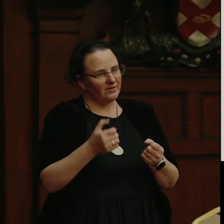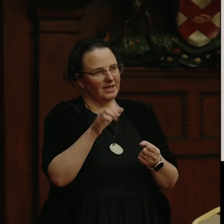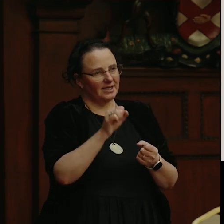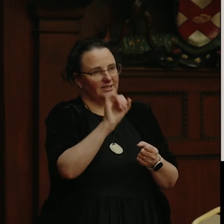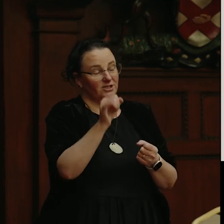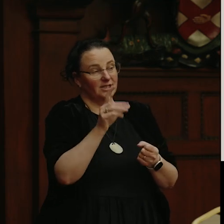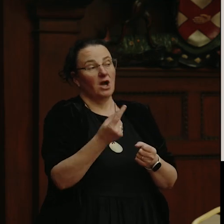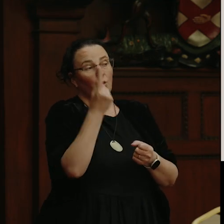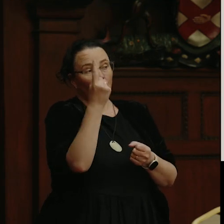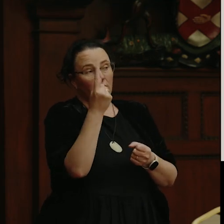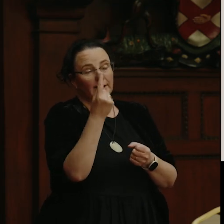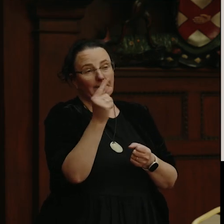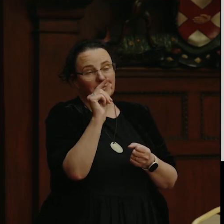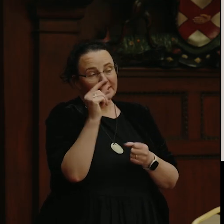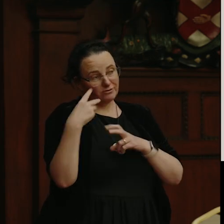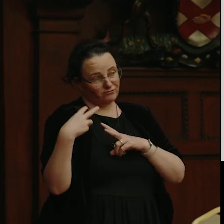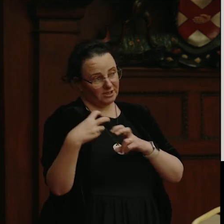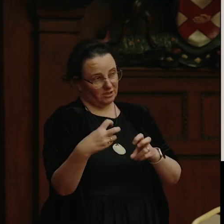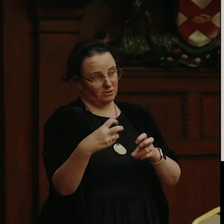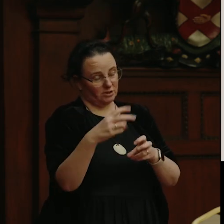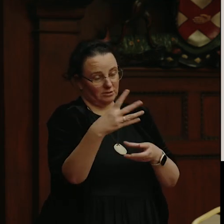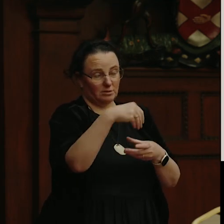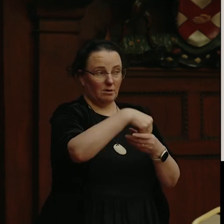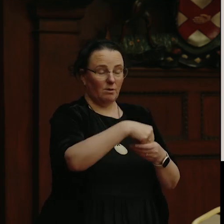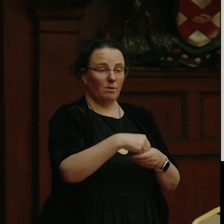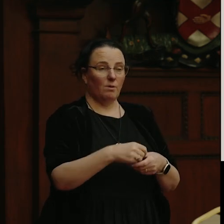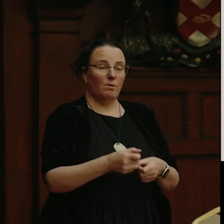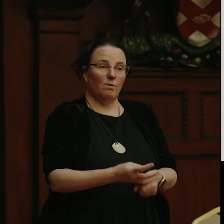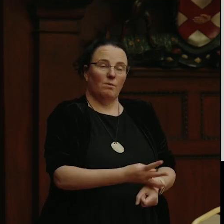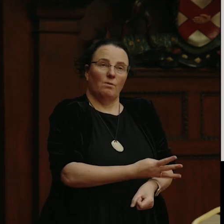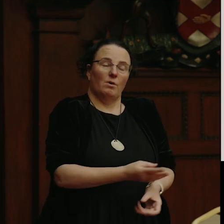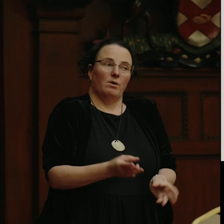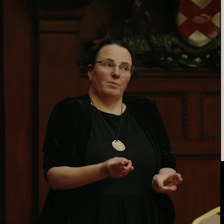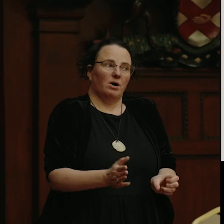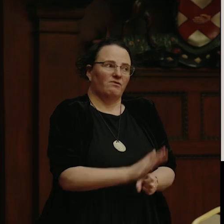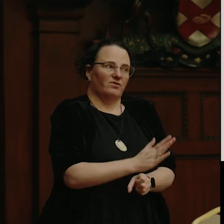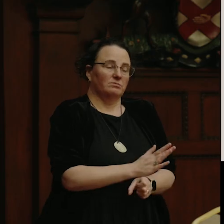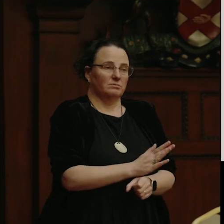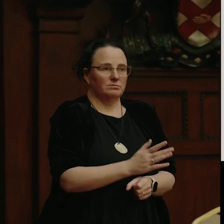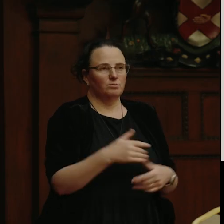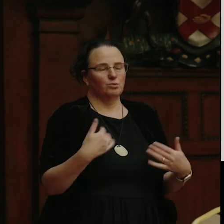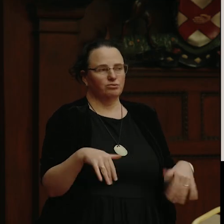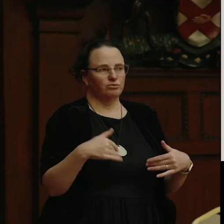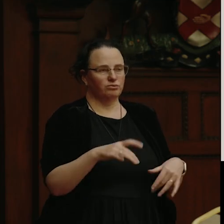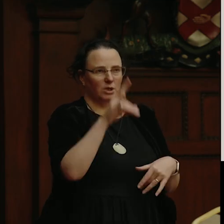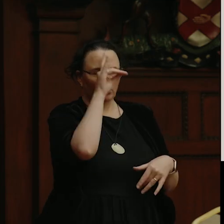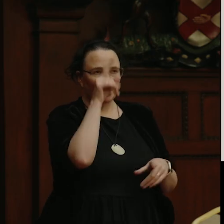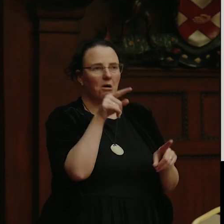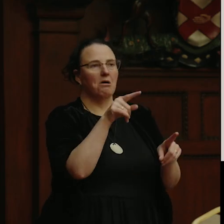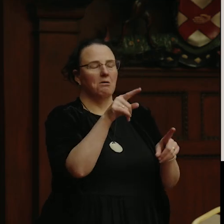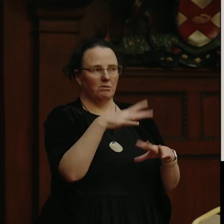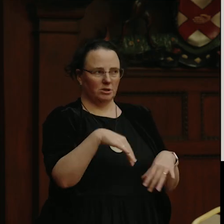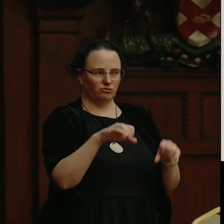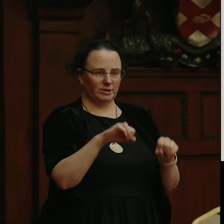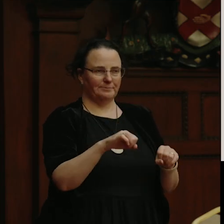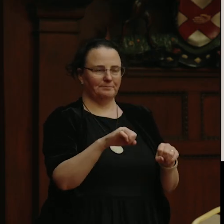study within one of our work streams, and it's very, very powerful. I hope you'd agree. So this is the